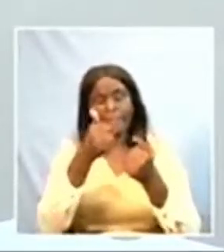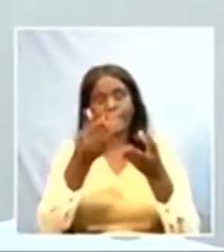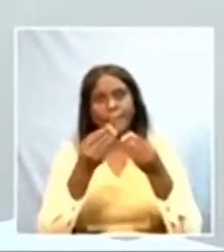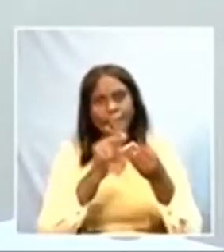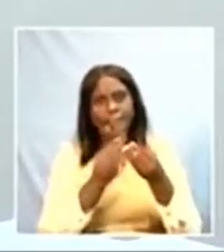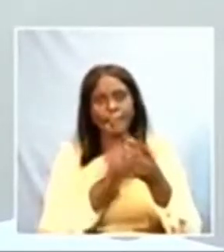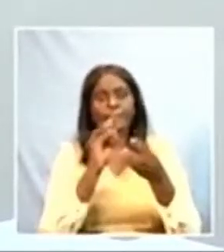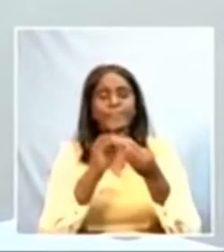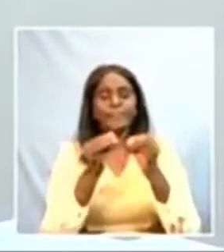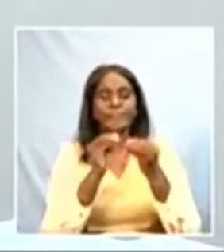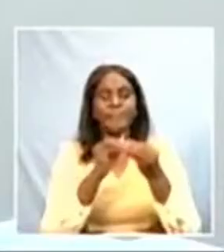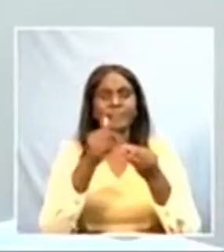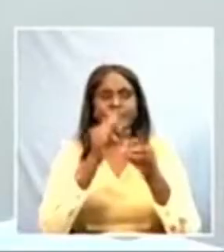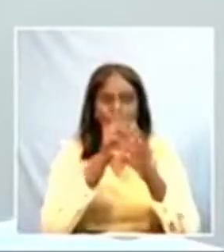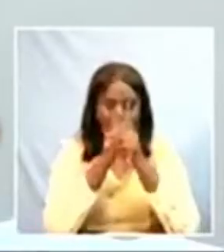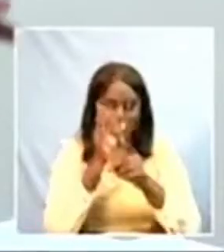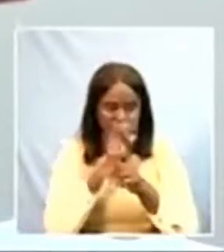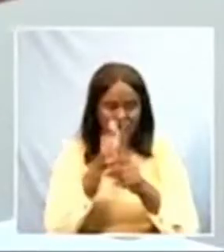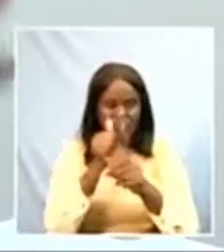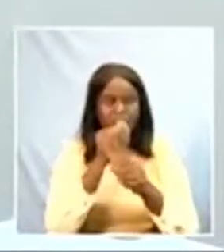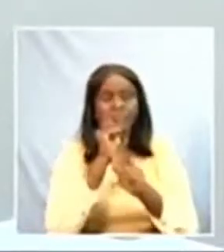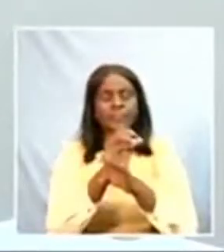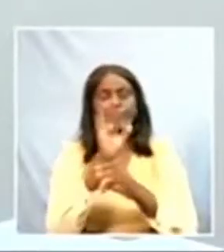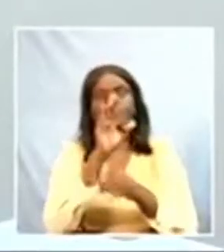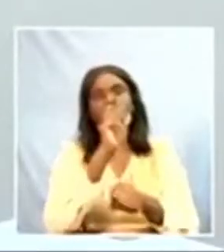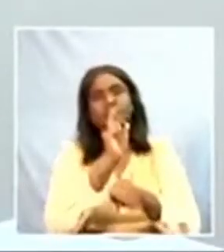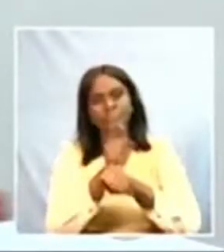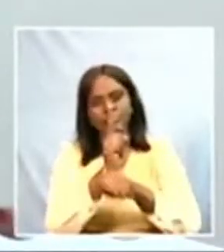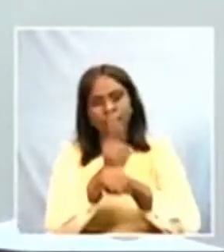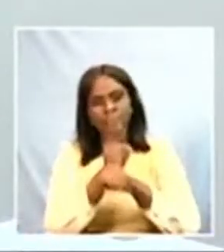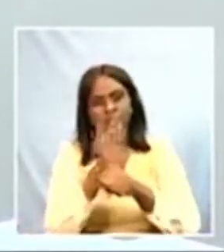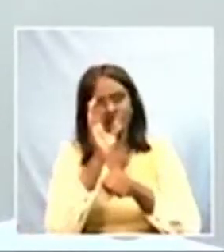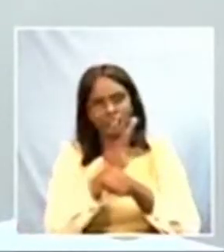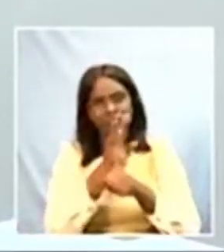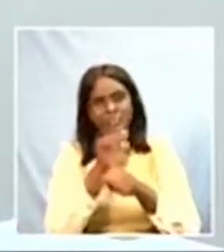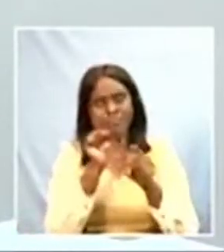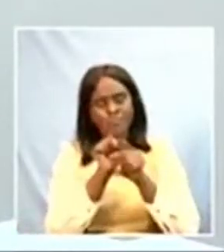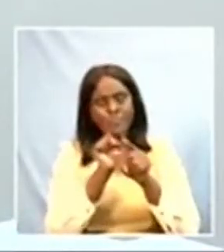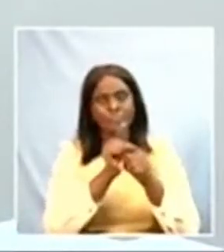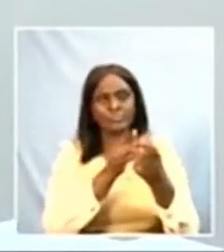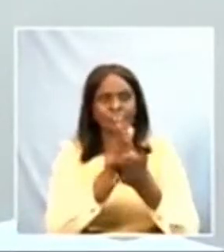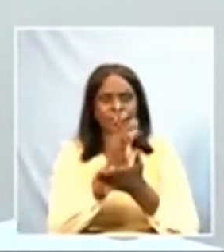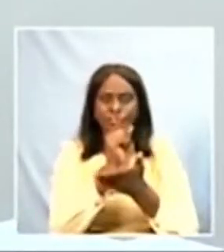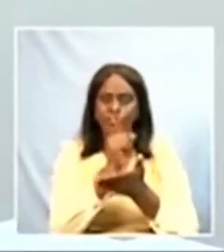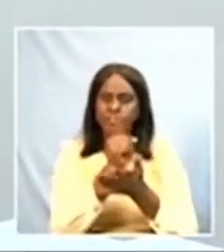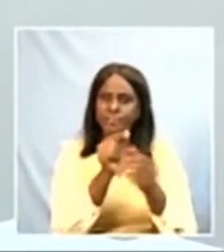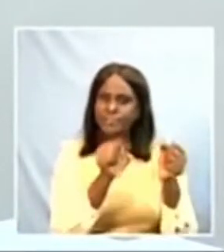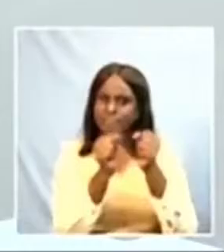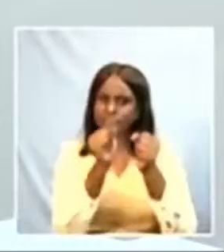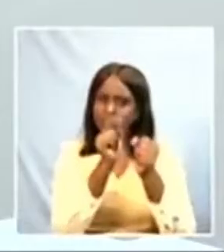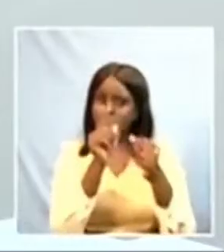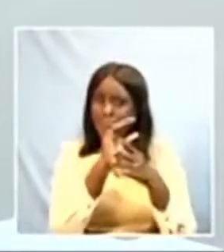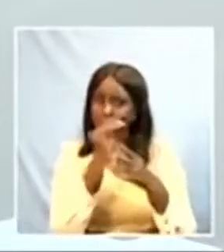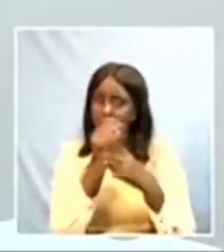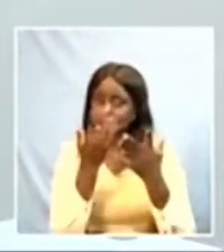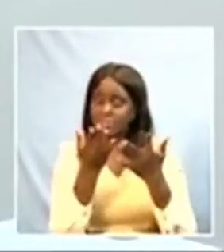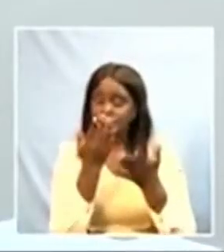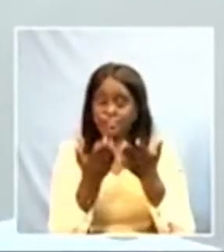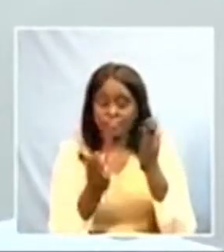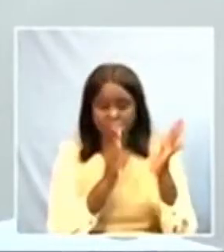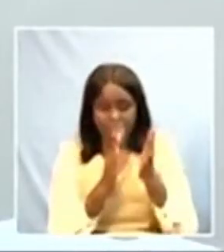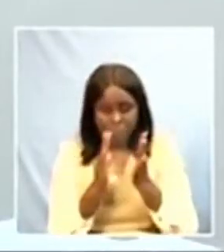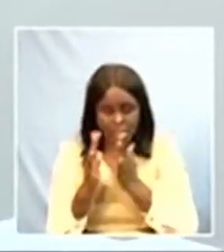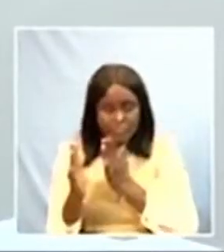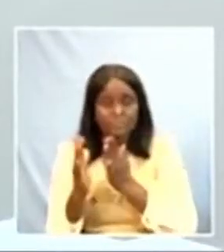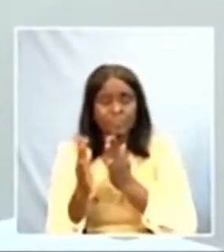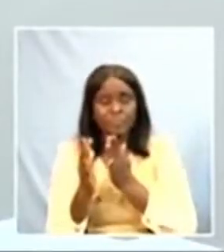us the figures here. You determined and you are already threatening him. Is that the right system or the order?